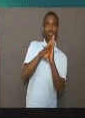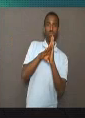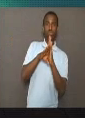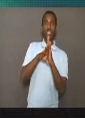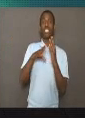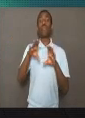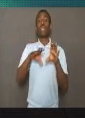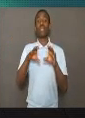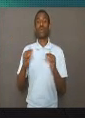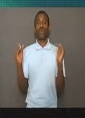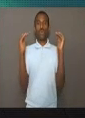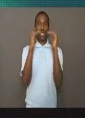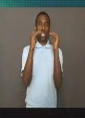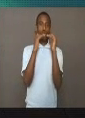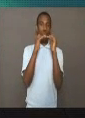position.